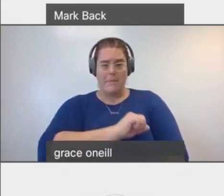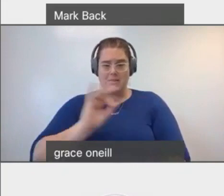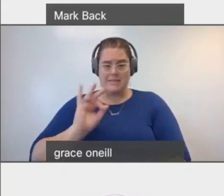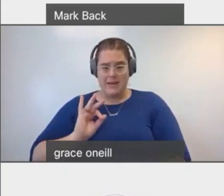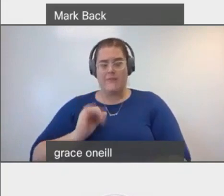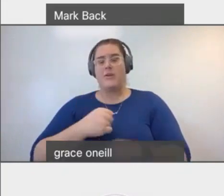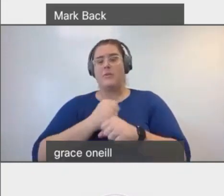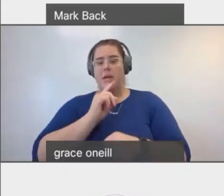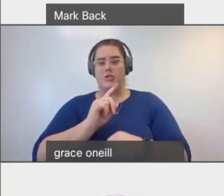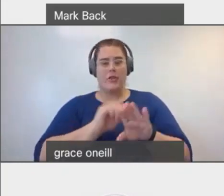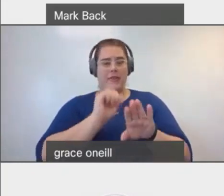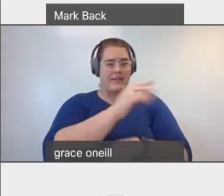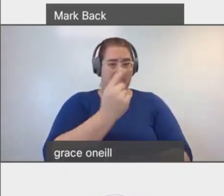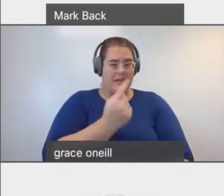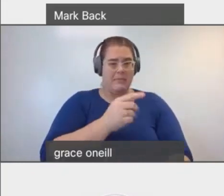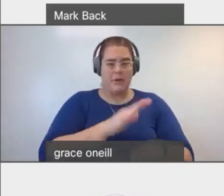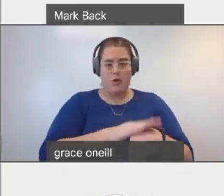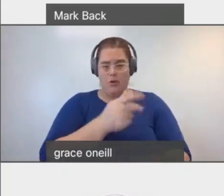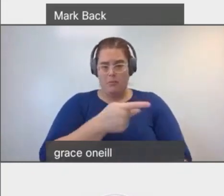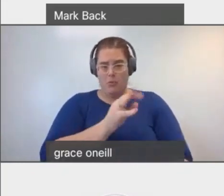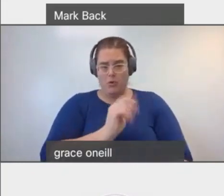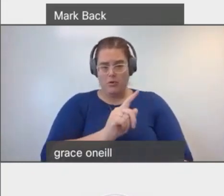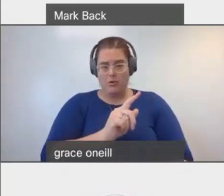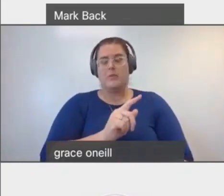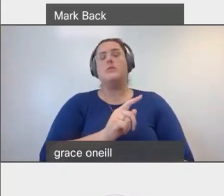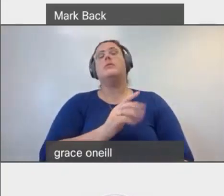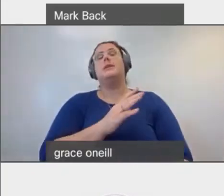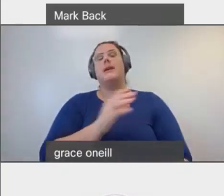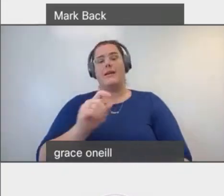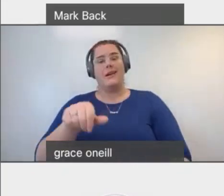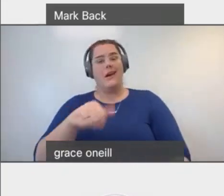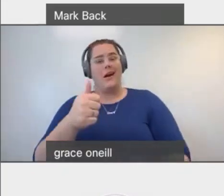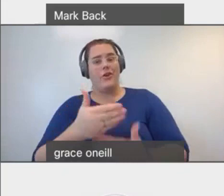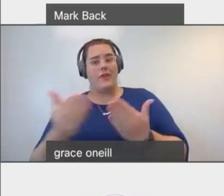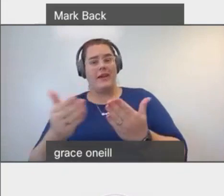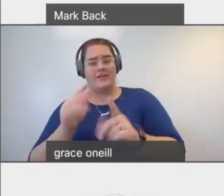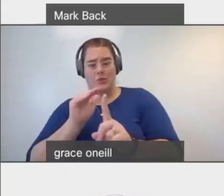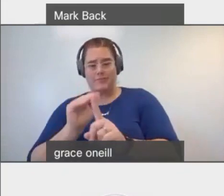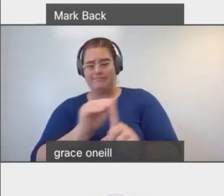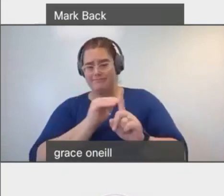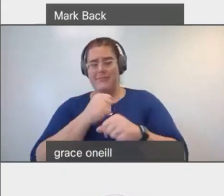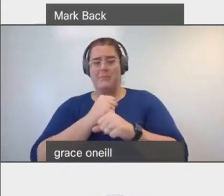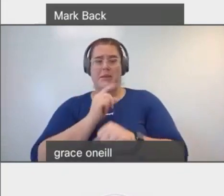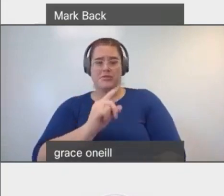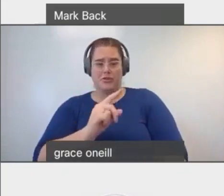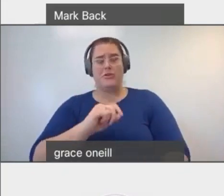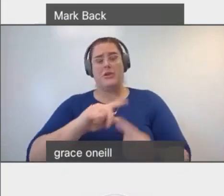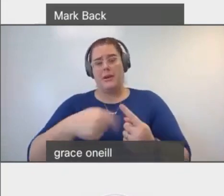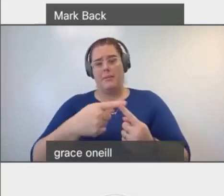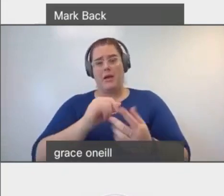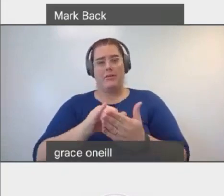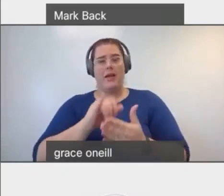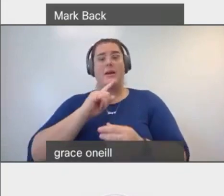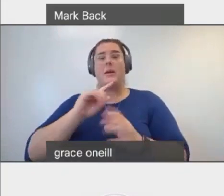portal. The other thing to make sure of as we're thinking about the fact that, provider agencies